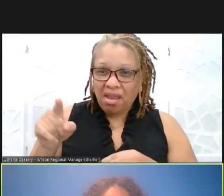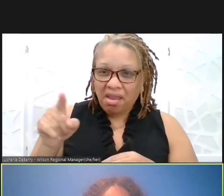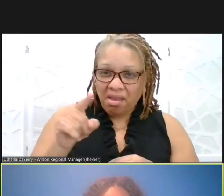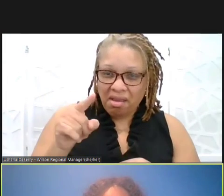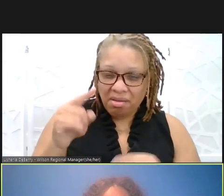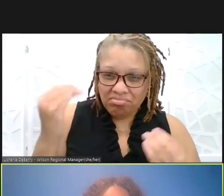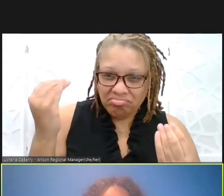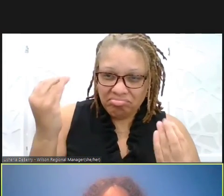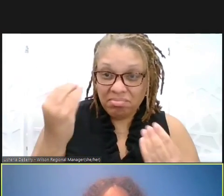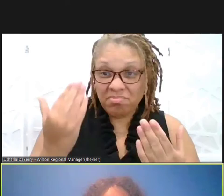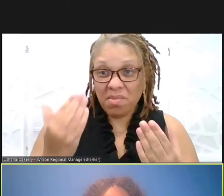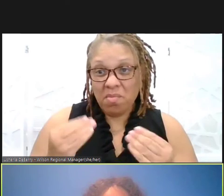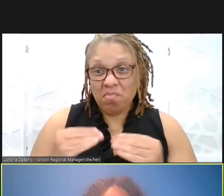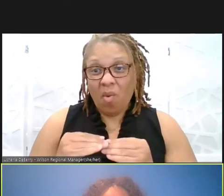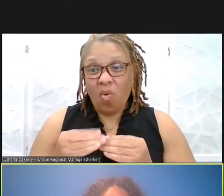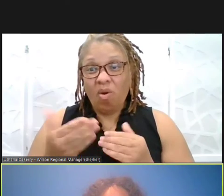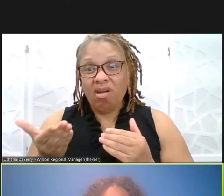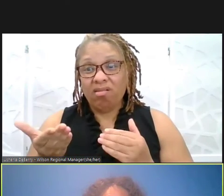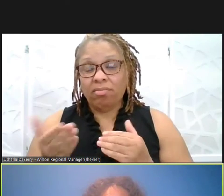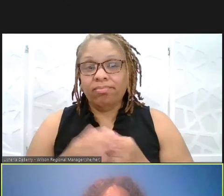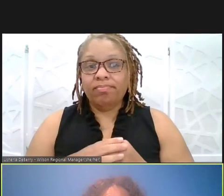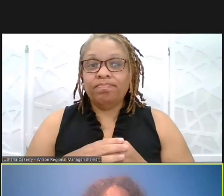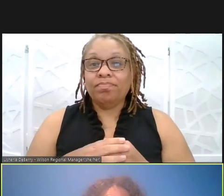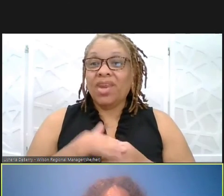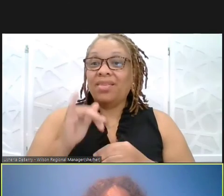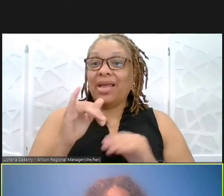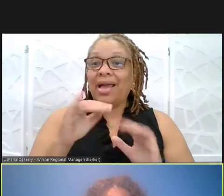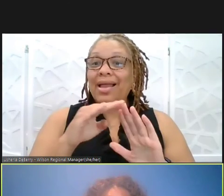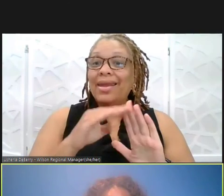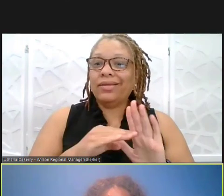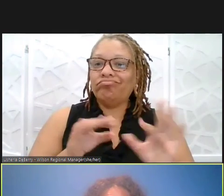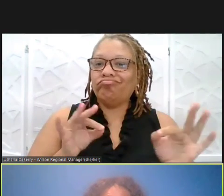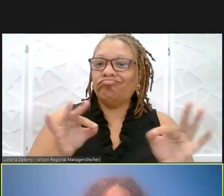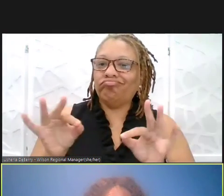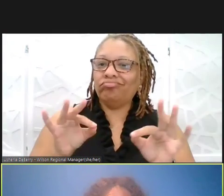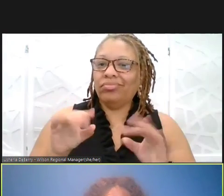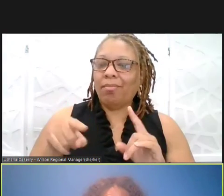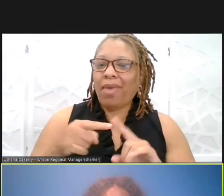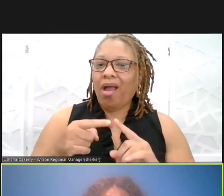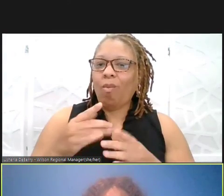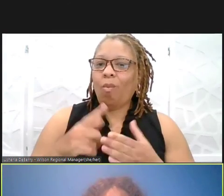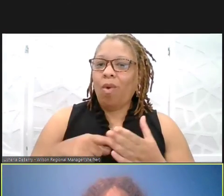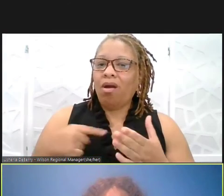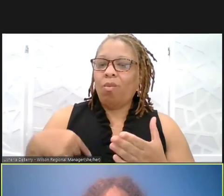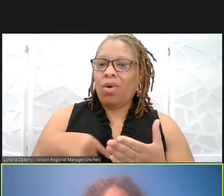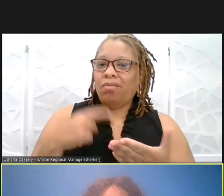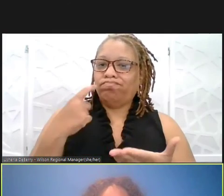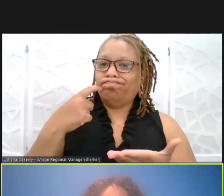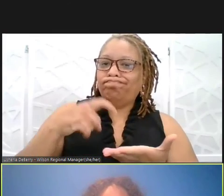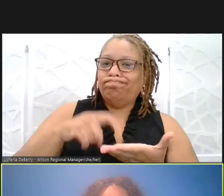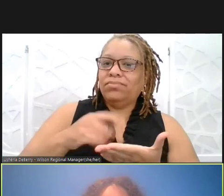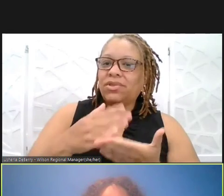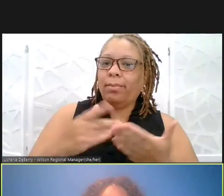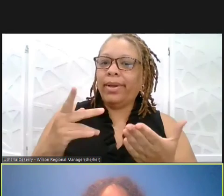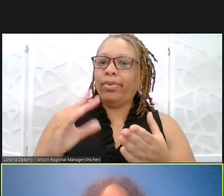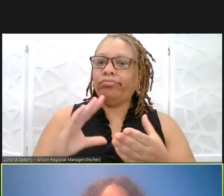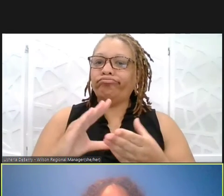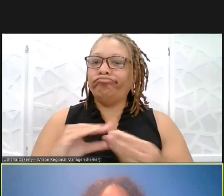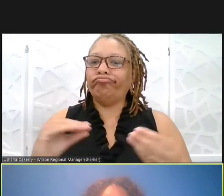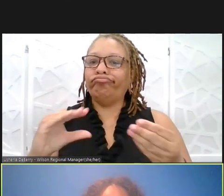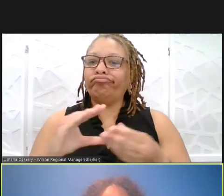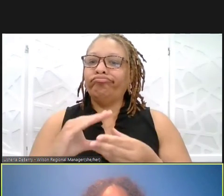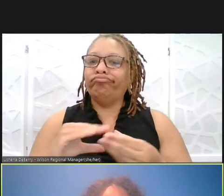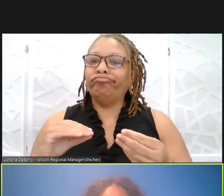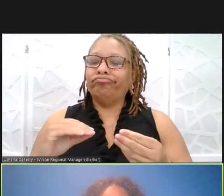Some of these myths are pretty common. There are some that may have you thinking, and there's more that we did not list. But it's just talking about what